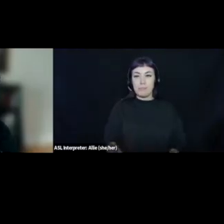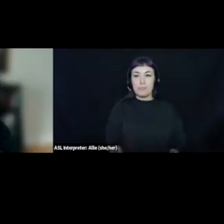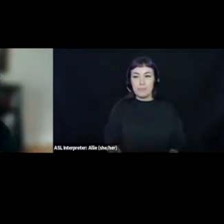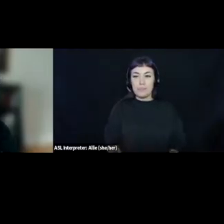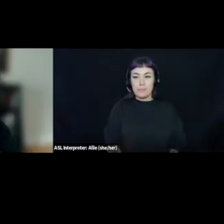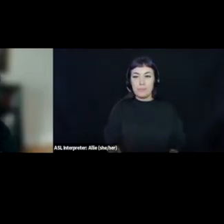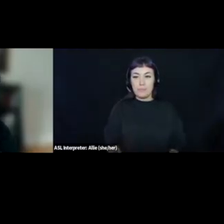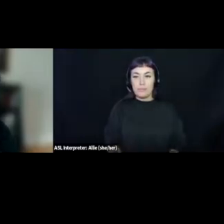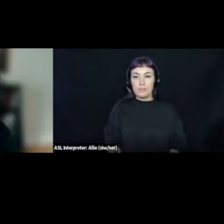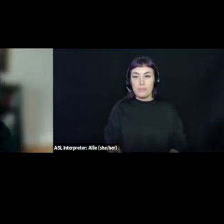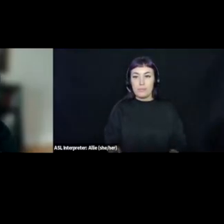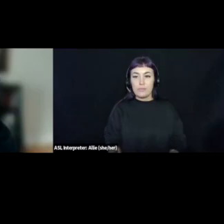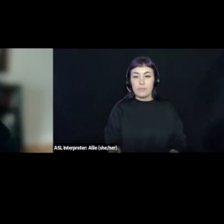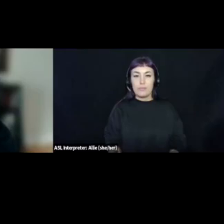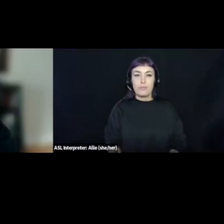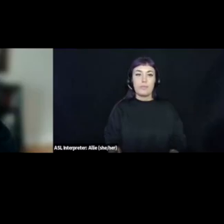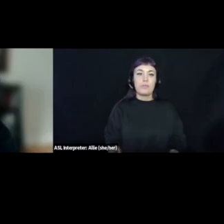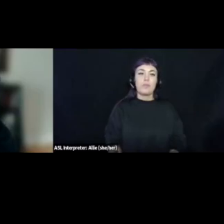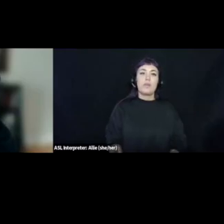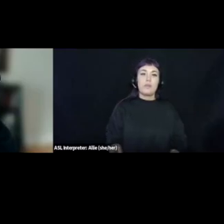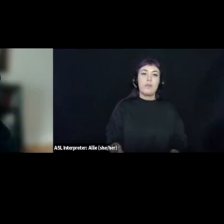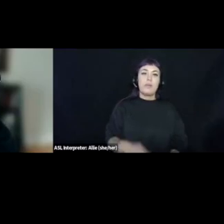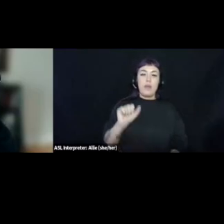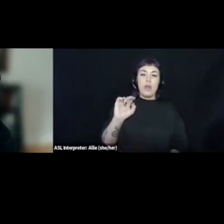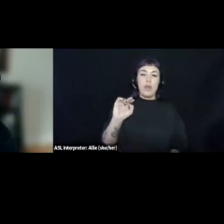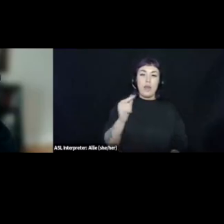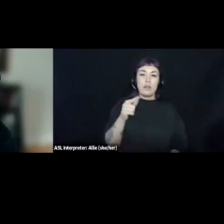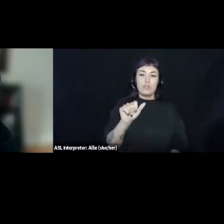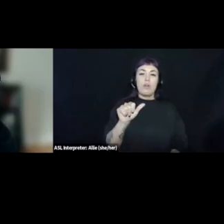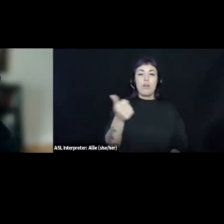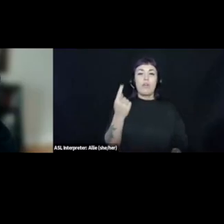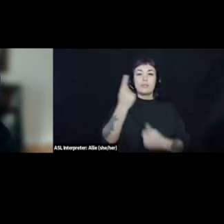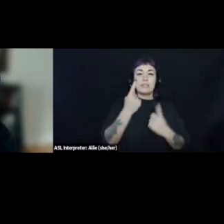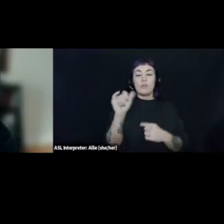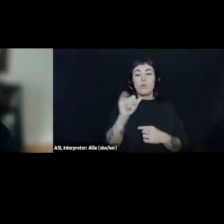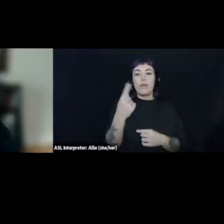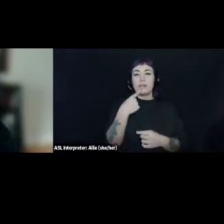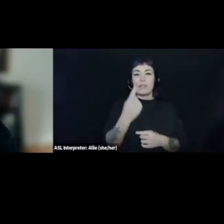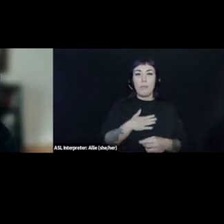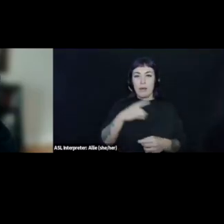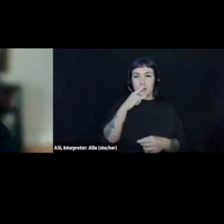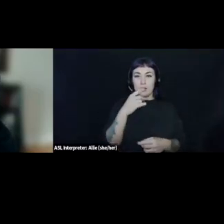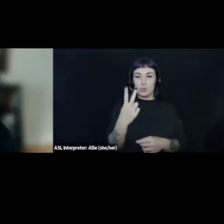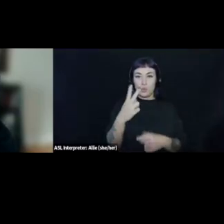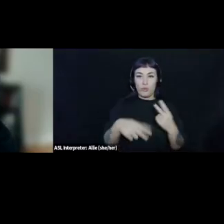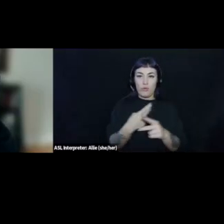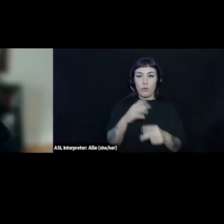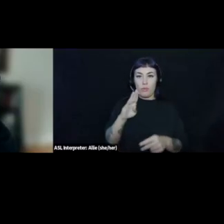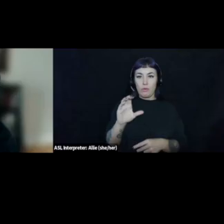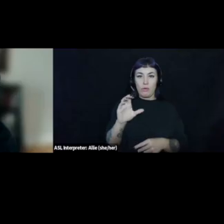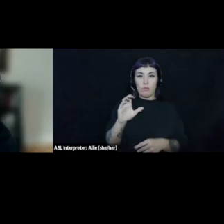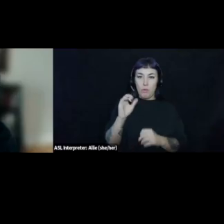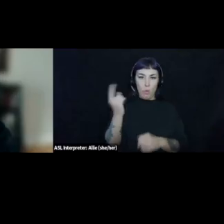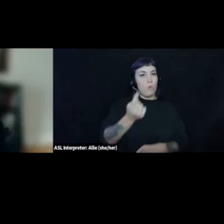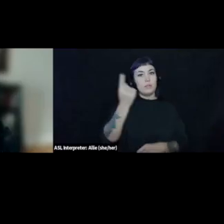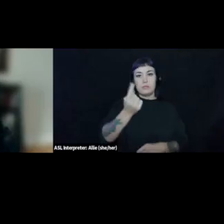I think that was the other thing I was thinking about too, is that the one thing I tell my kid is 2 forms of birth control at all